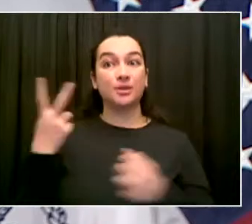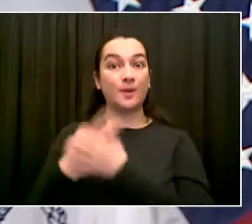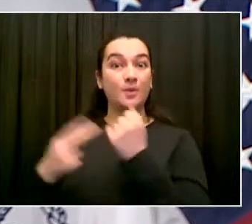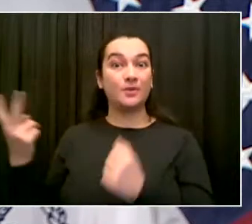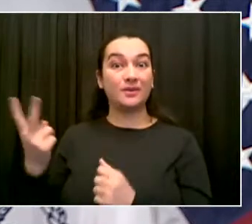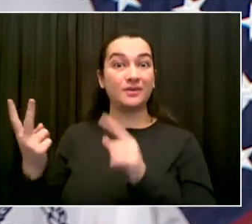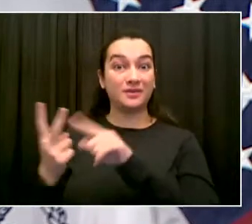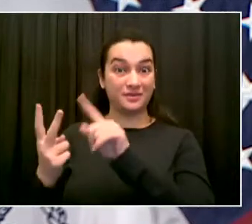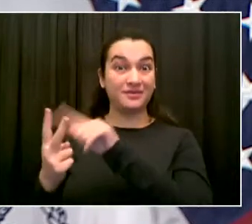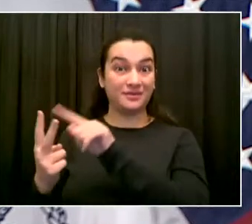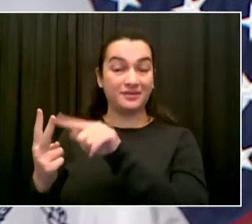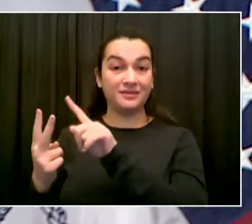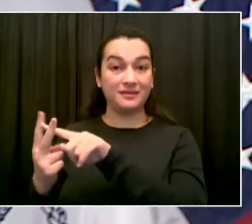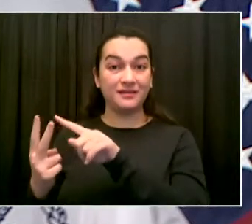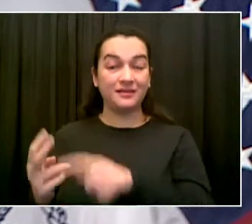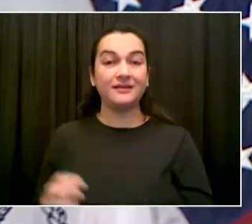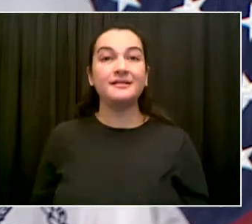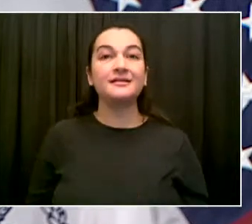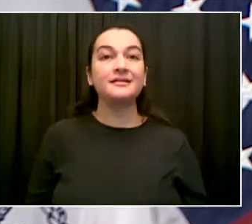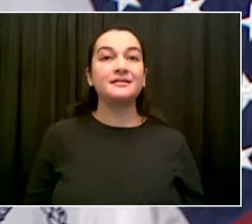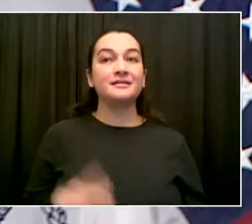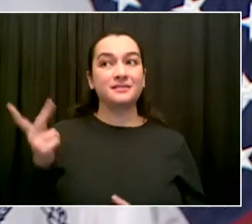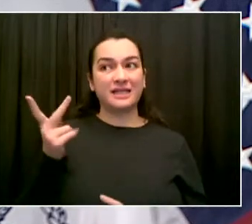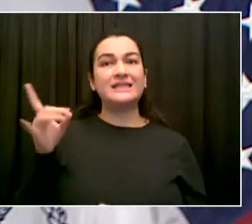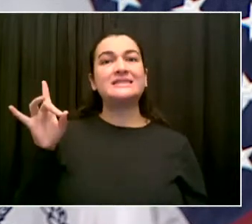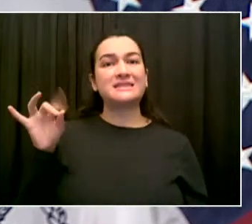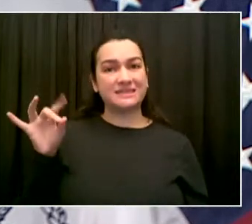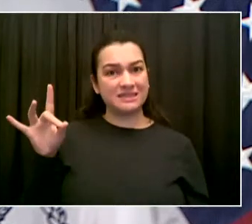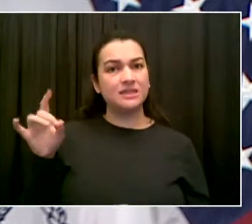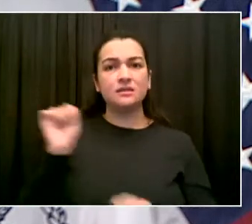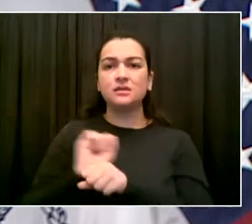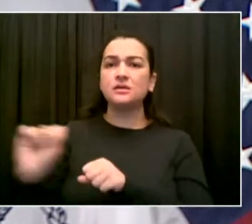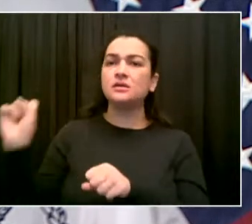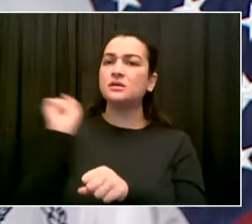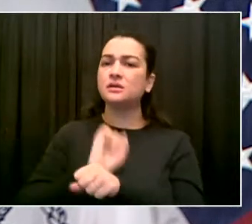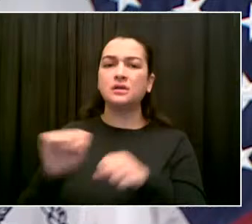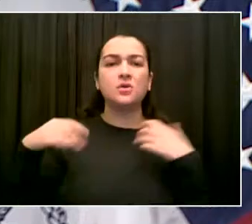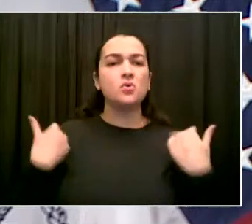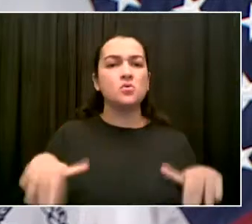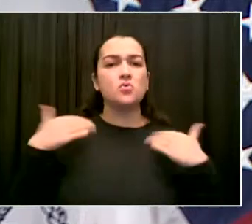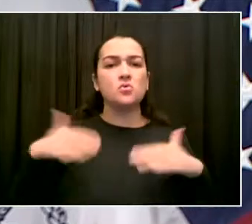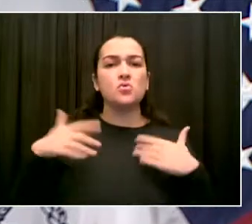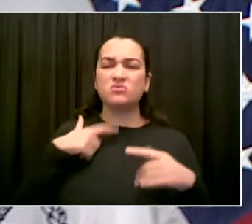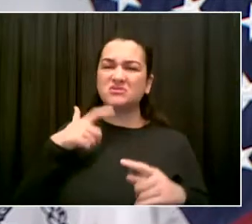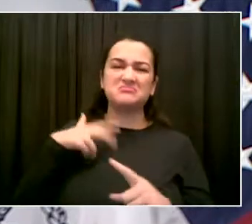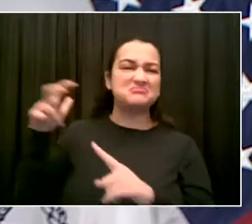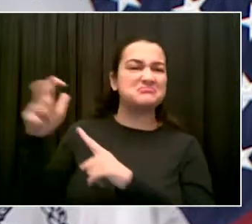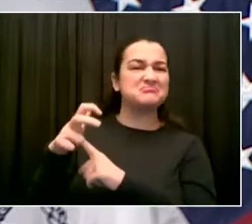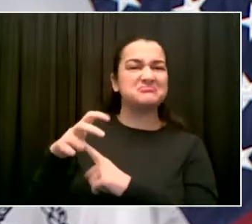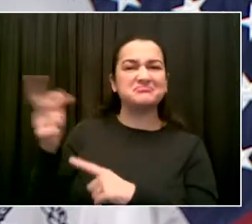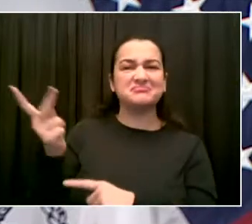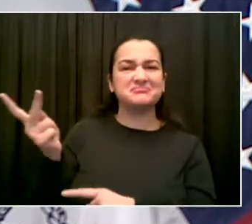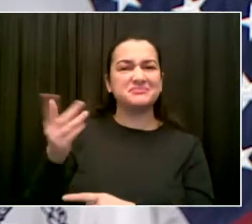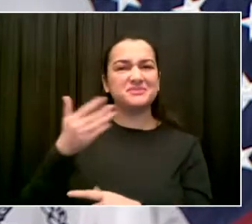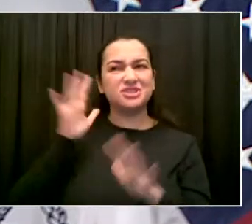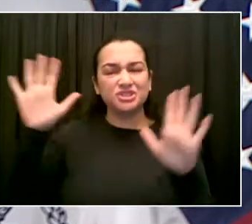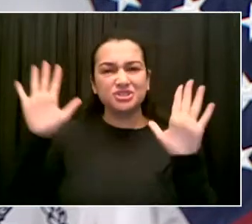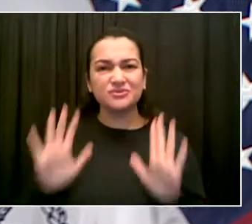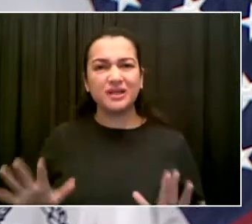speaks as Chancellor, she speaks as a lifelong educator, as a product of New York City public schools, and as a New York City public school